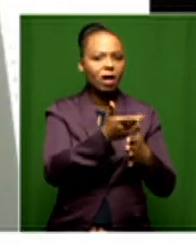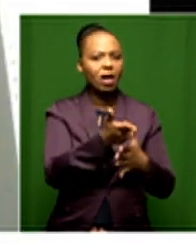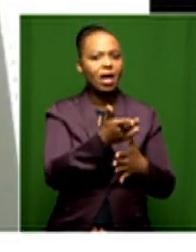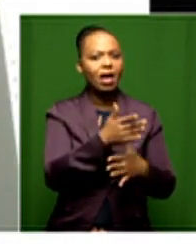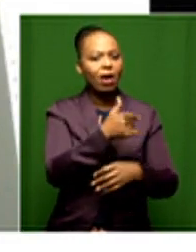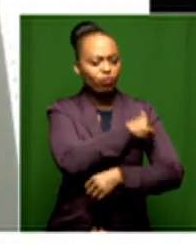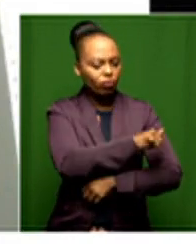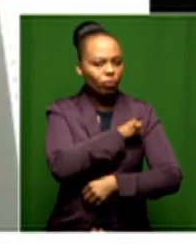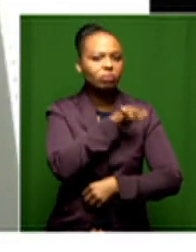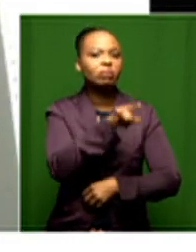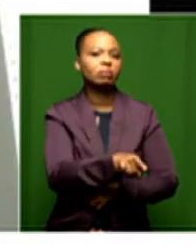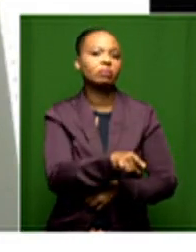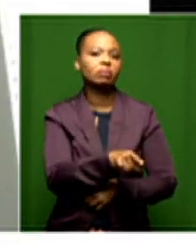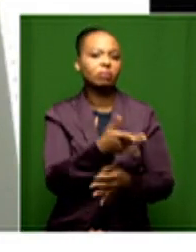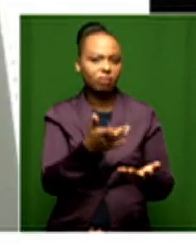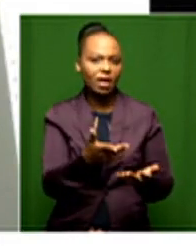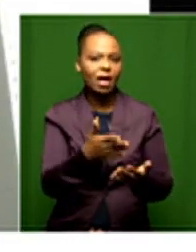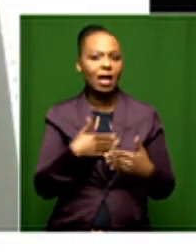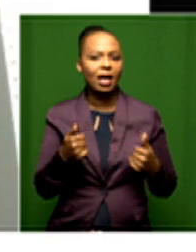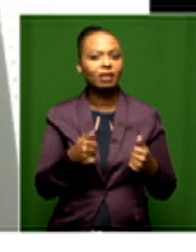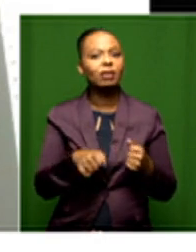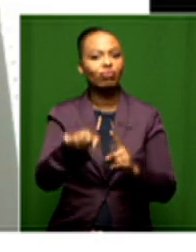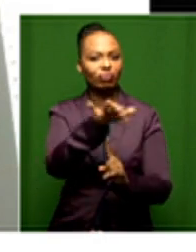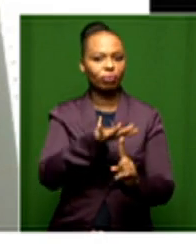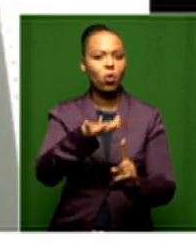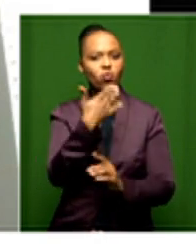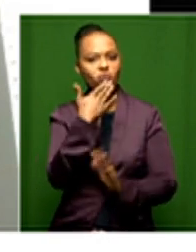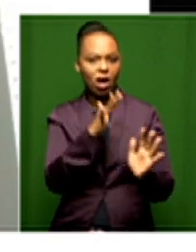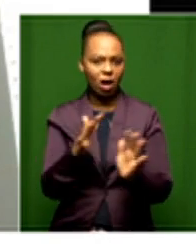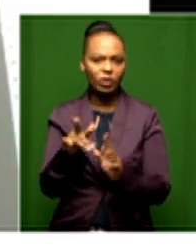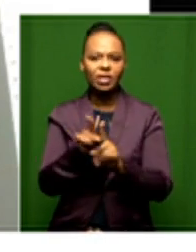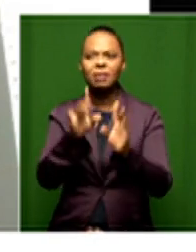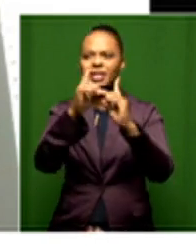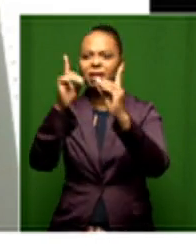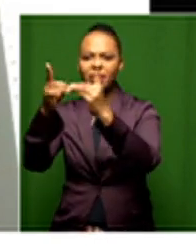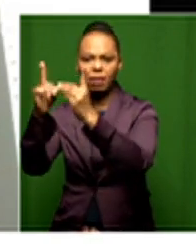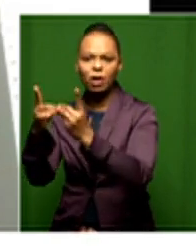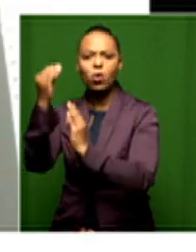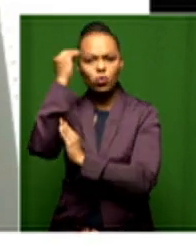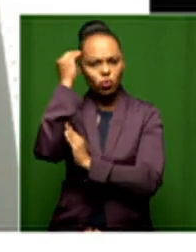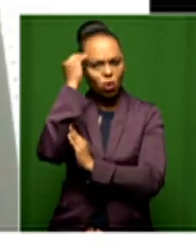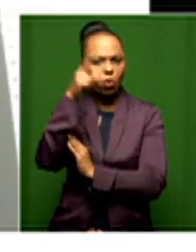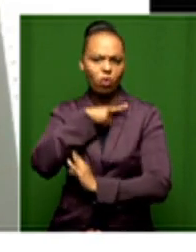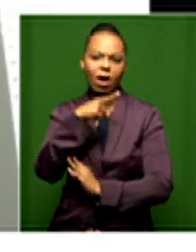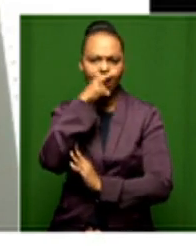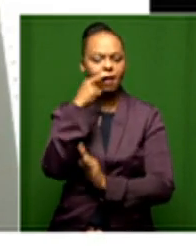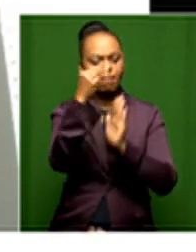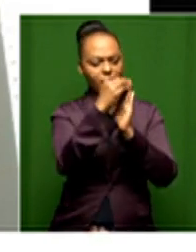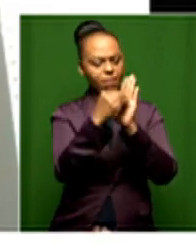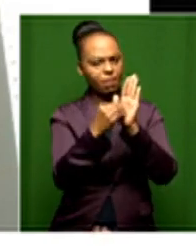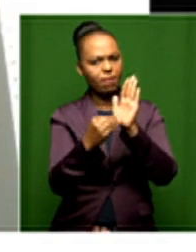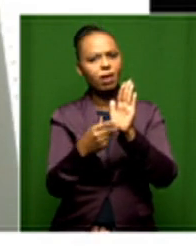other departments. So the basis really of how that rollout will happen in terms of the list will be based on